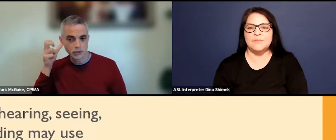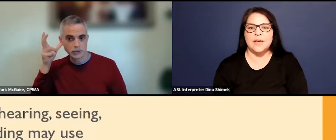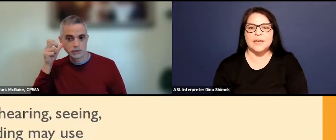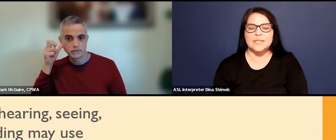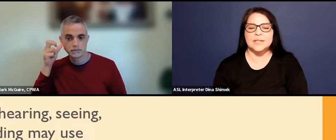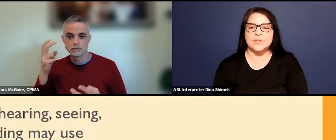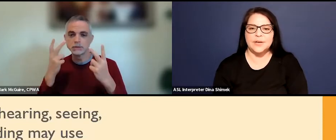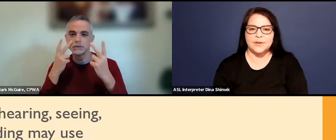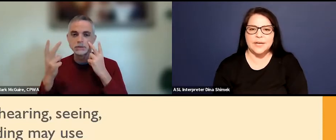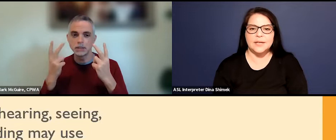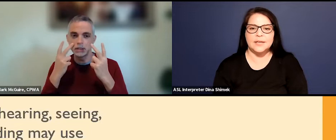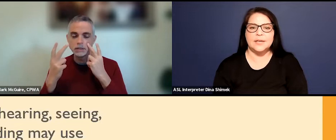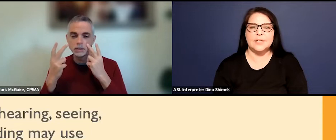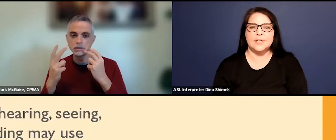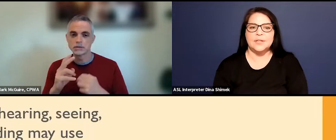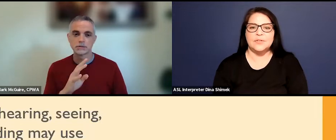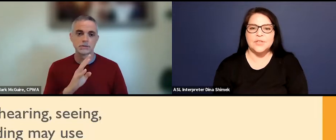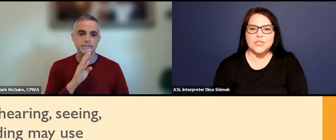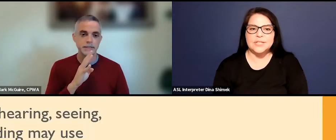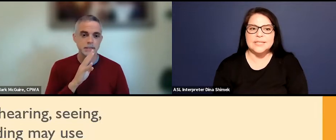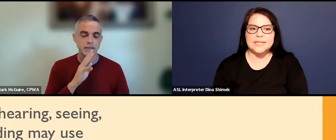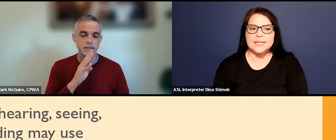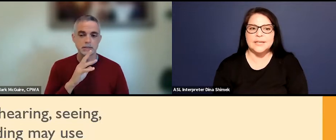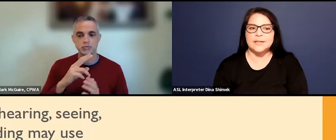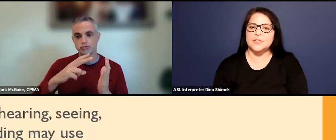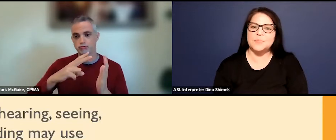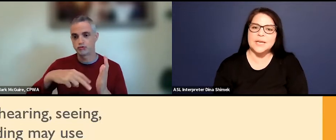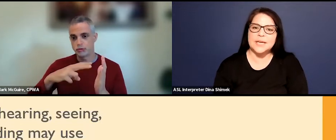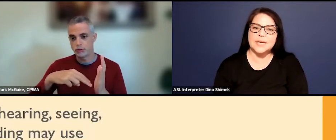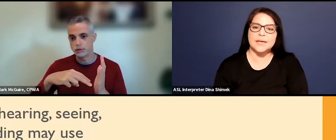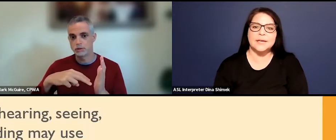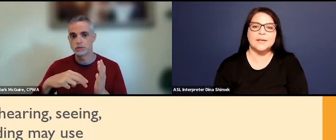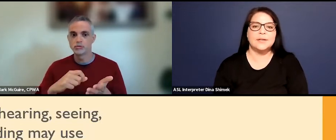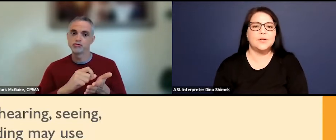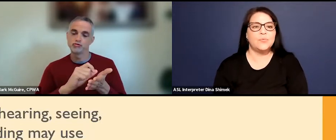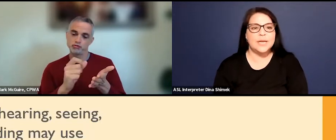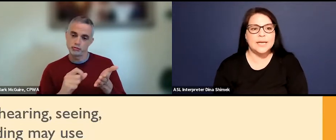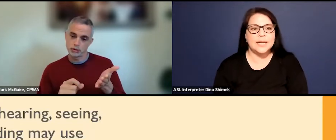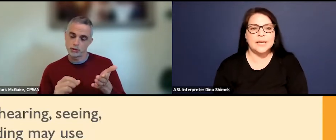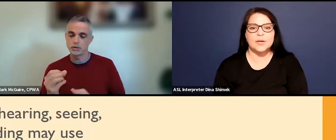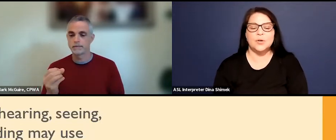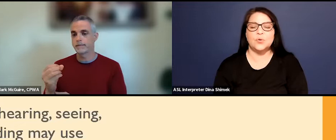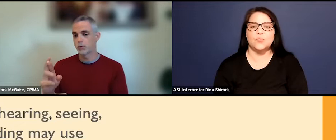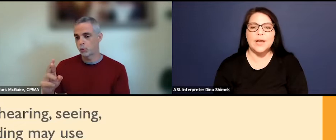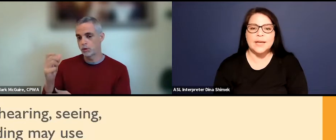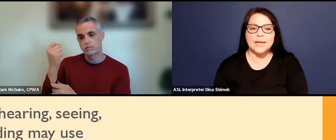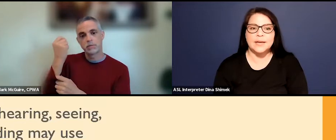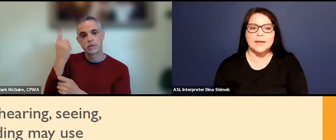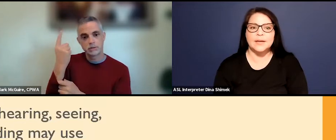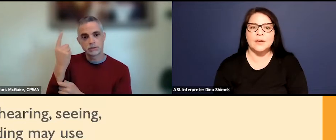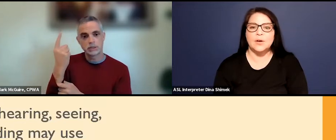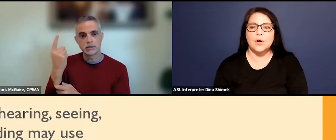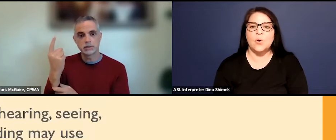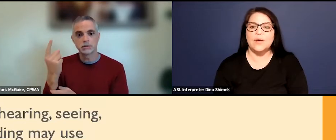might affect their hearing, their vision, seeing, their speaking, reading,